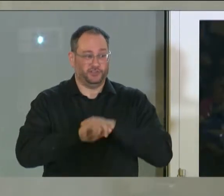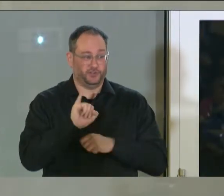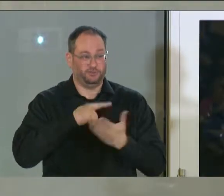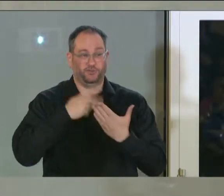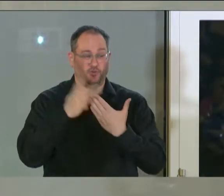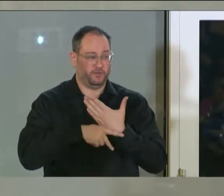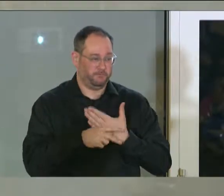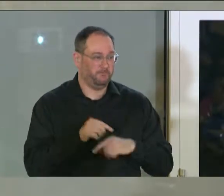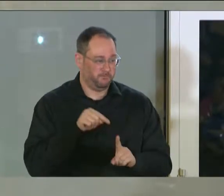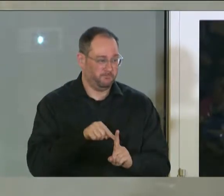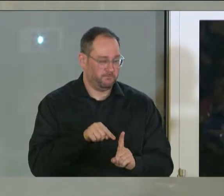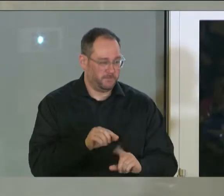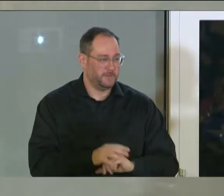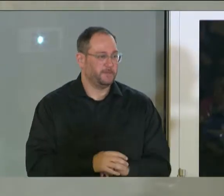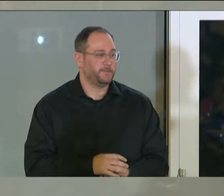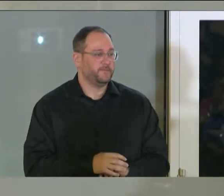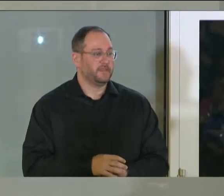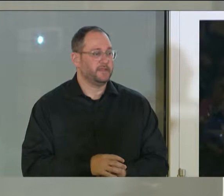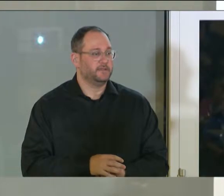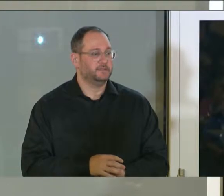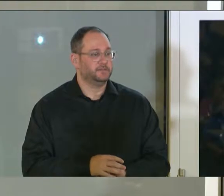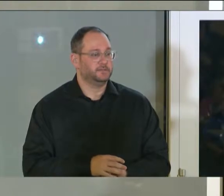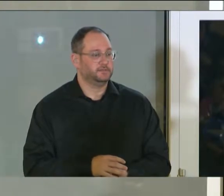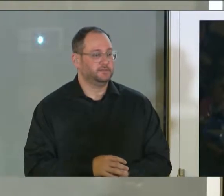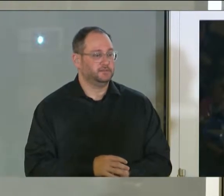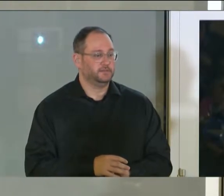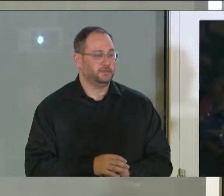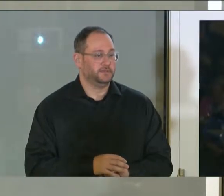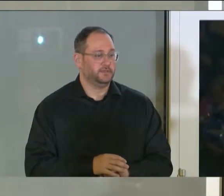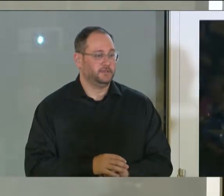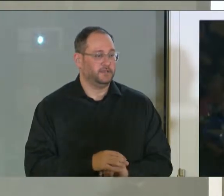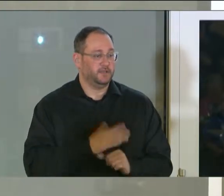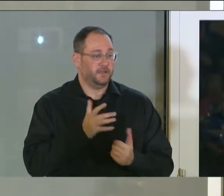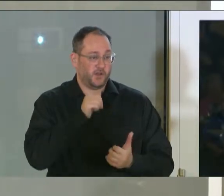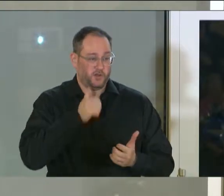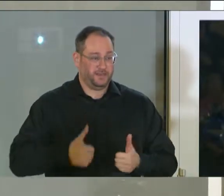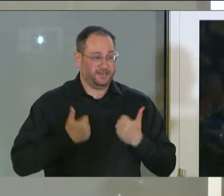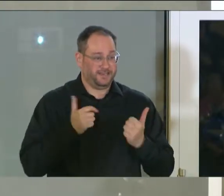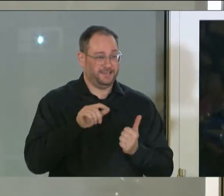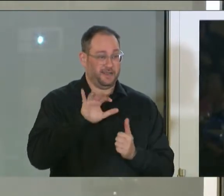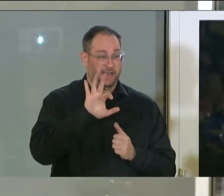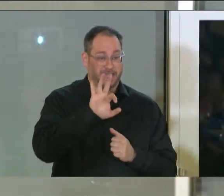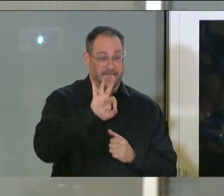rate for healthcare insurance. It is the second highest in the country. Thank you very much.